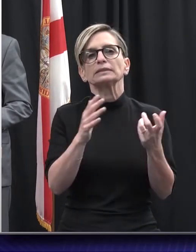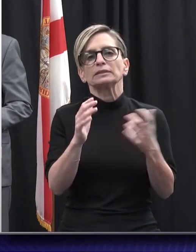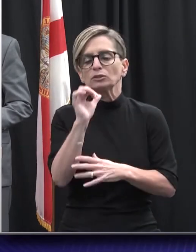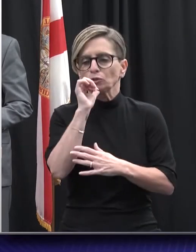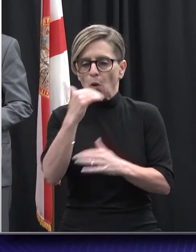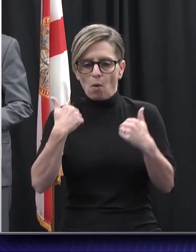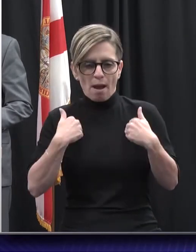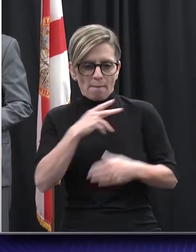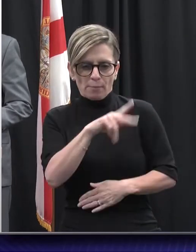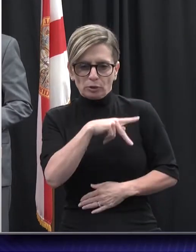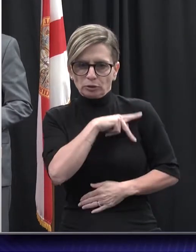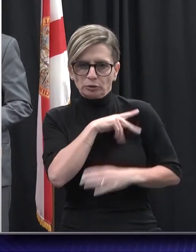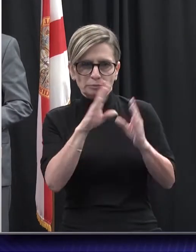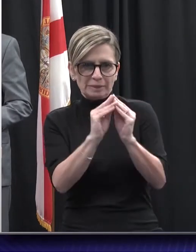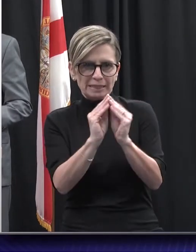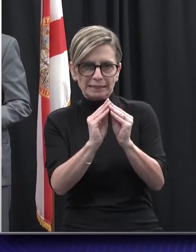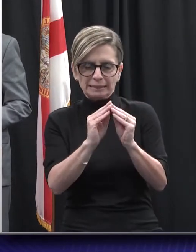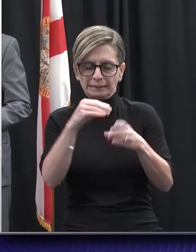our buildings,